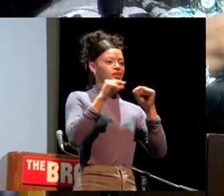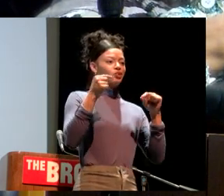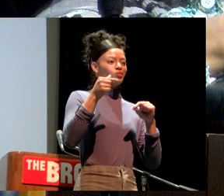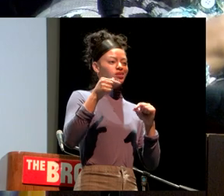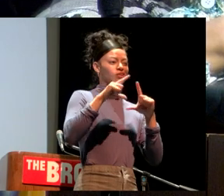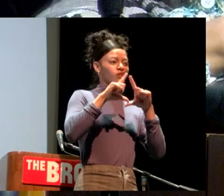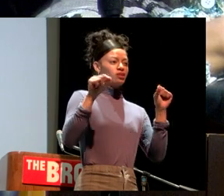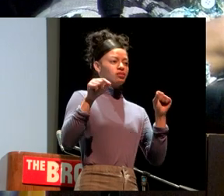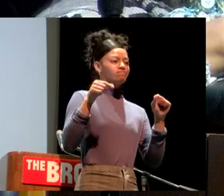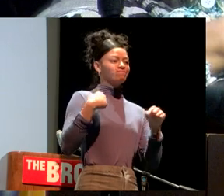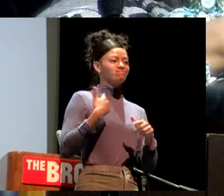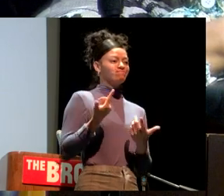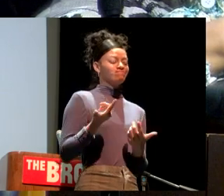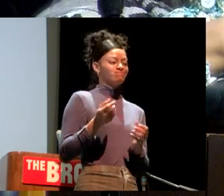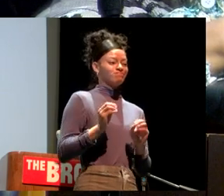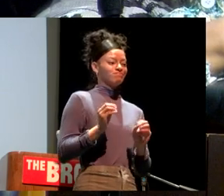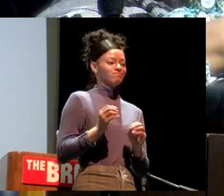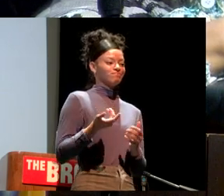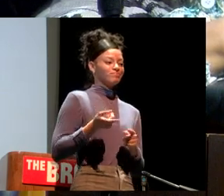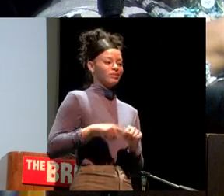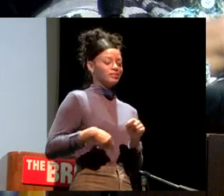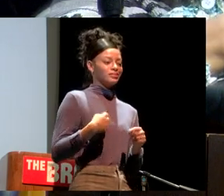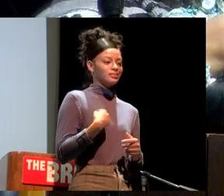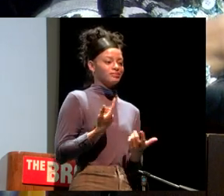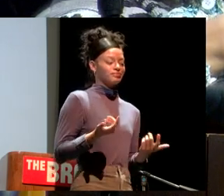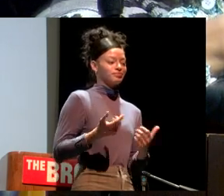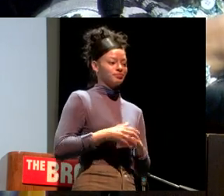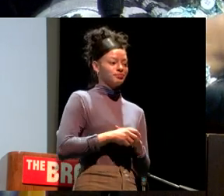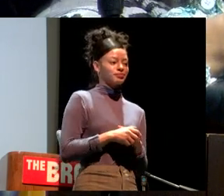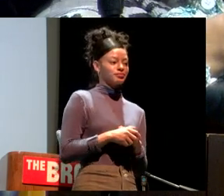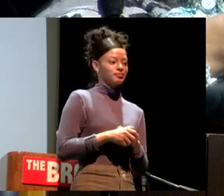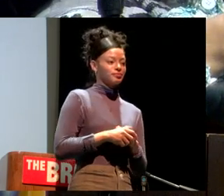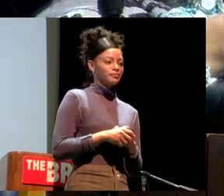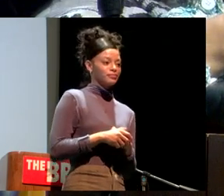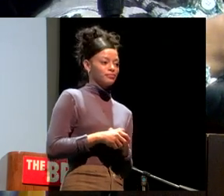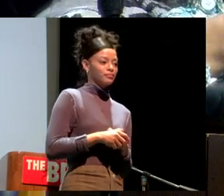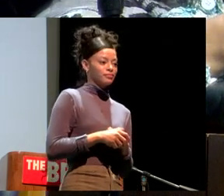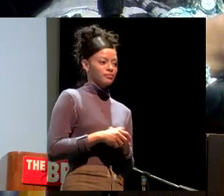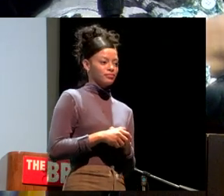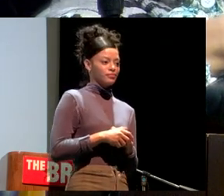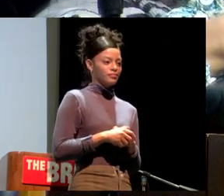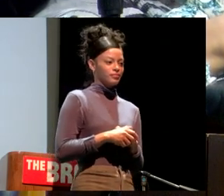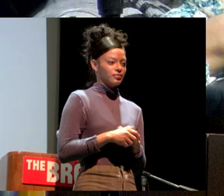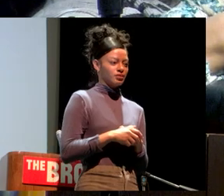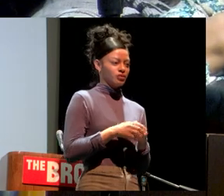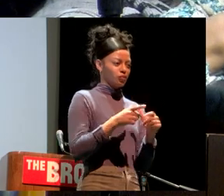to here? So you are Japanese and American? I said,